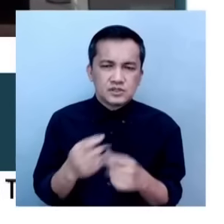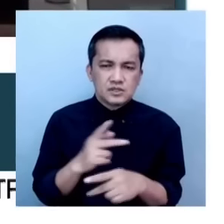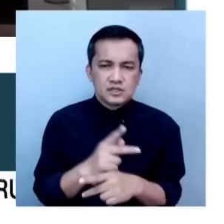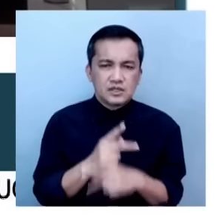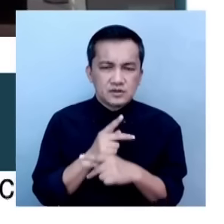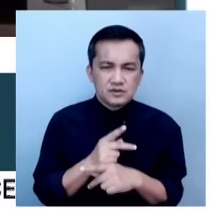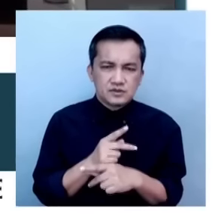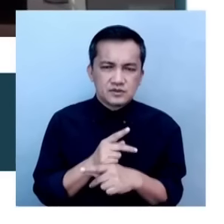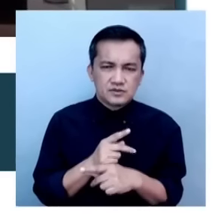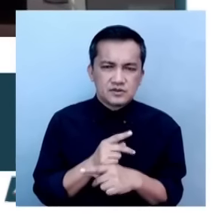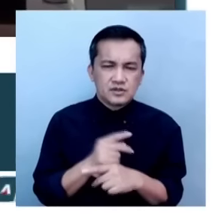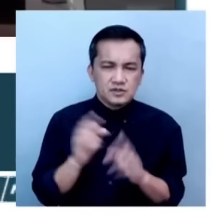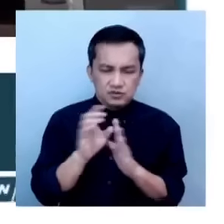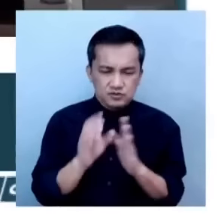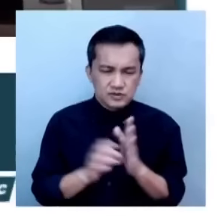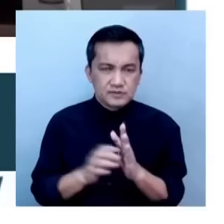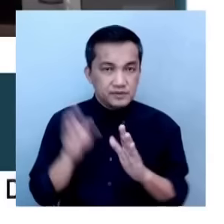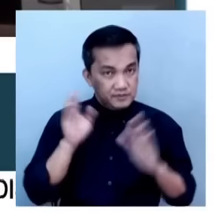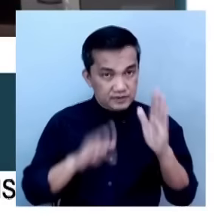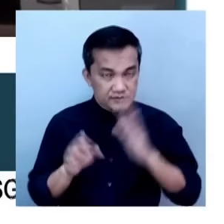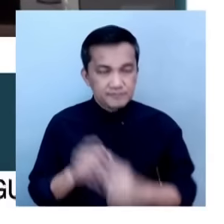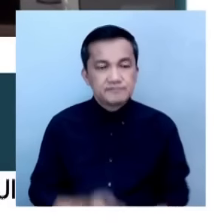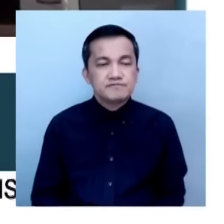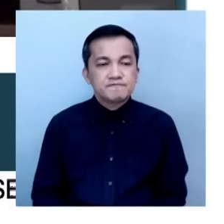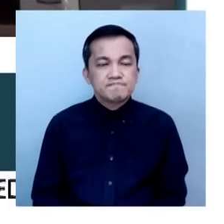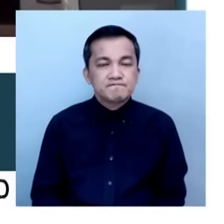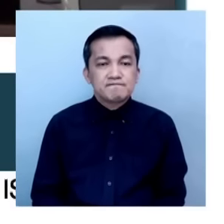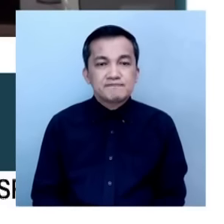a constitutional crisis